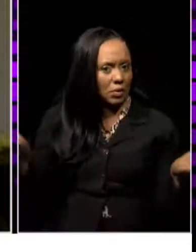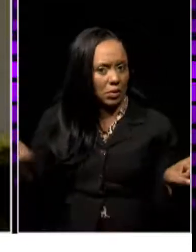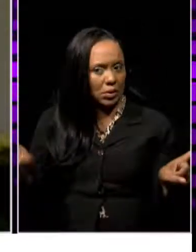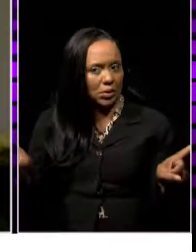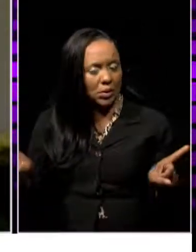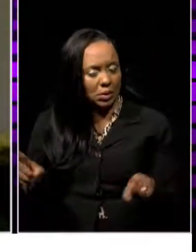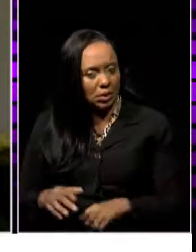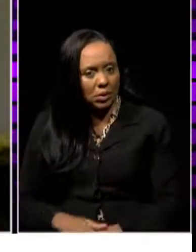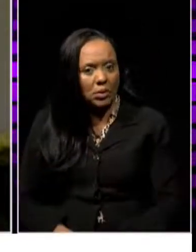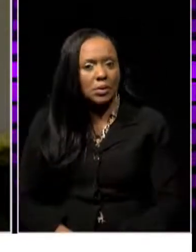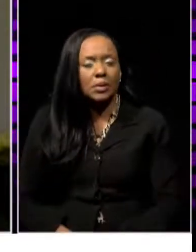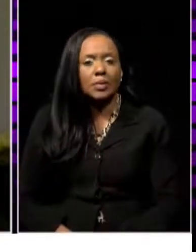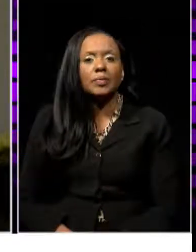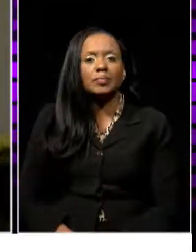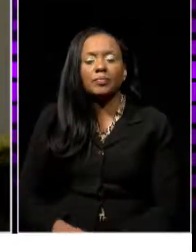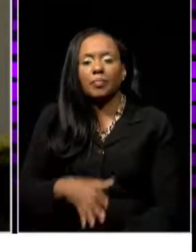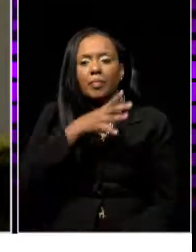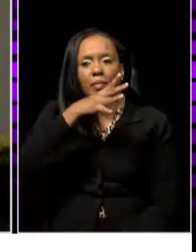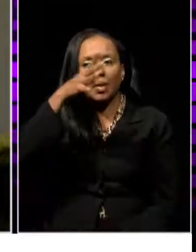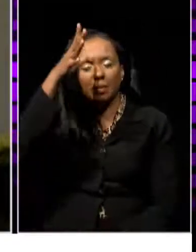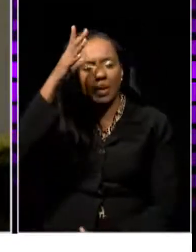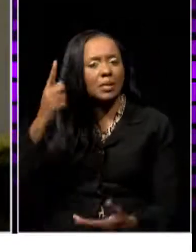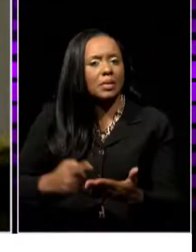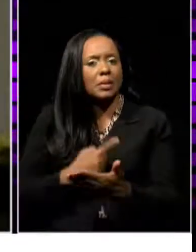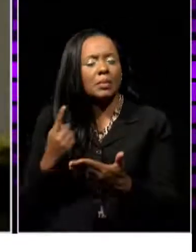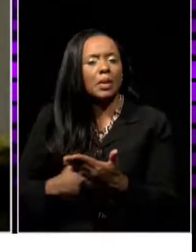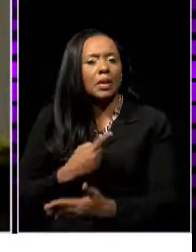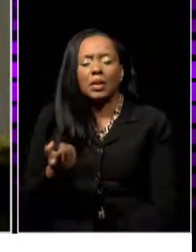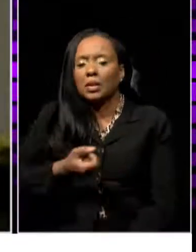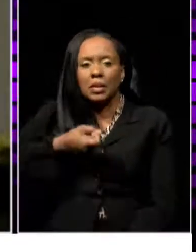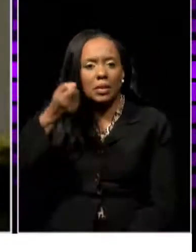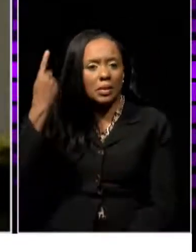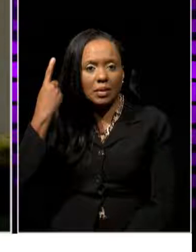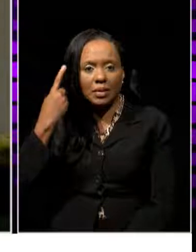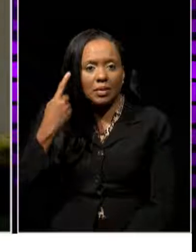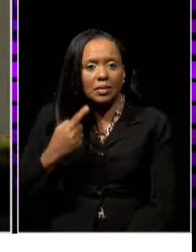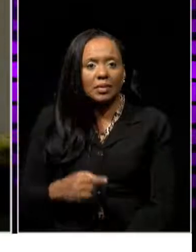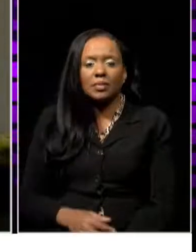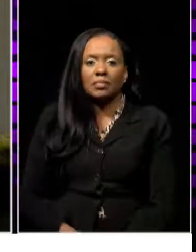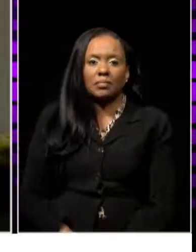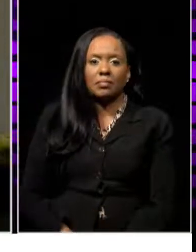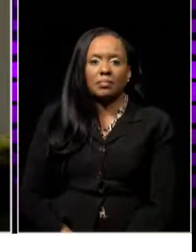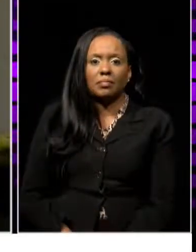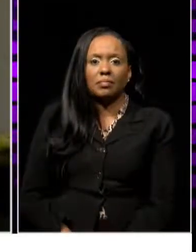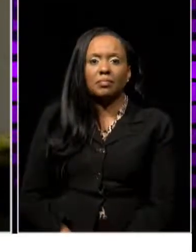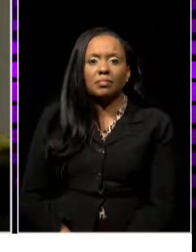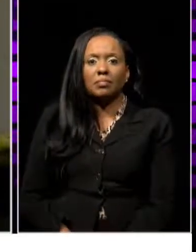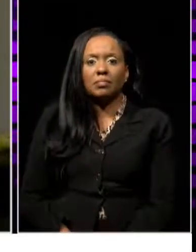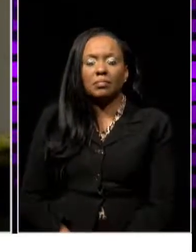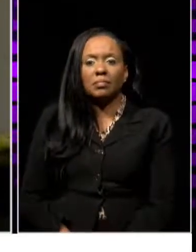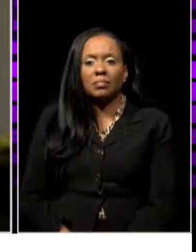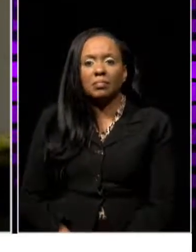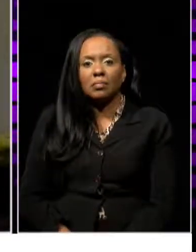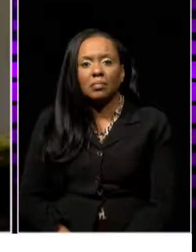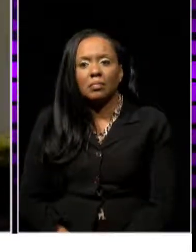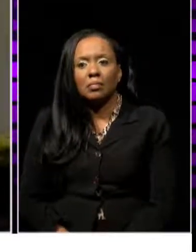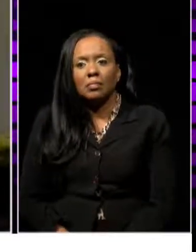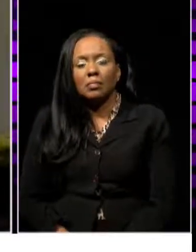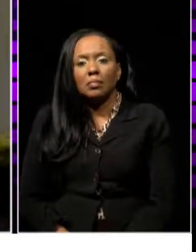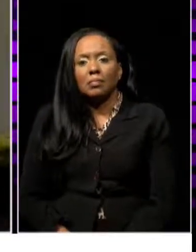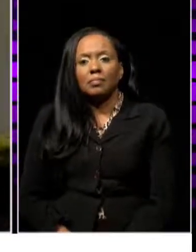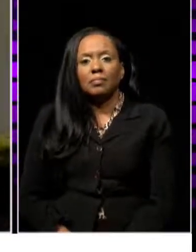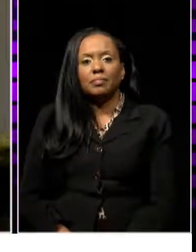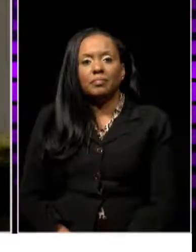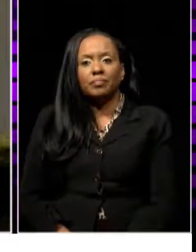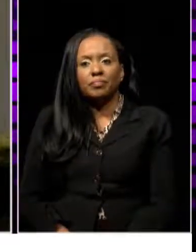a difference that parents don't necessarily understand, or laypersons don't necessarily understand. But when we come and we anchor ourselves in only that